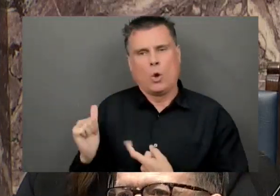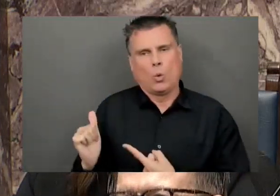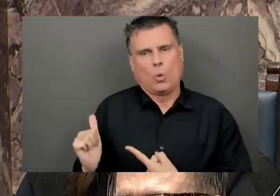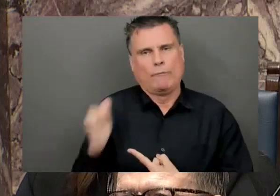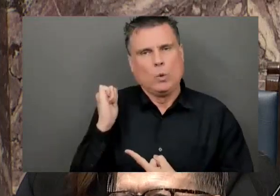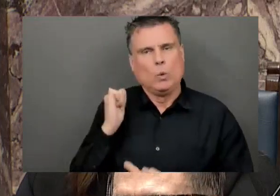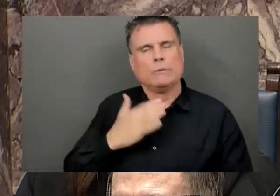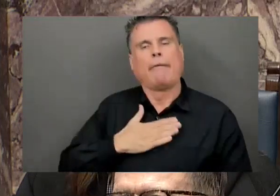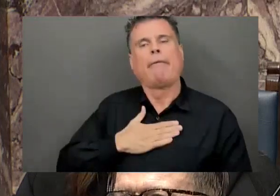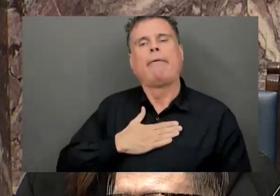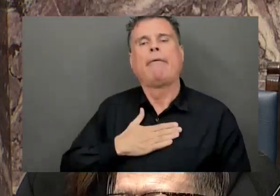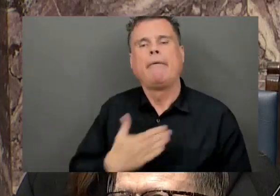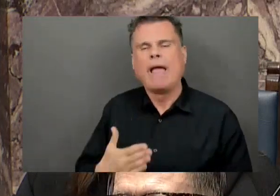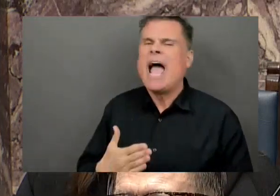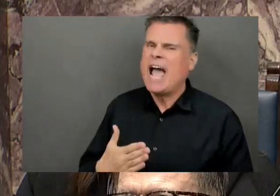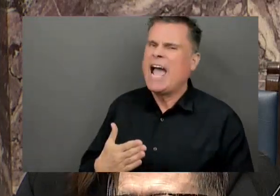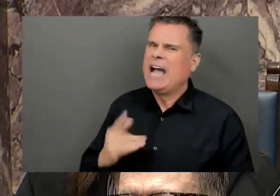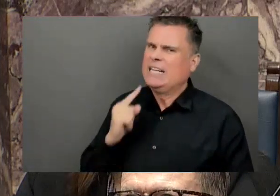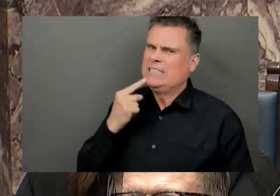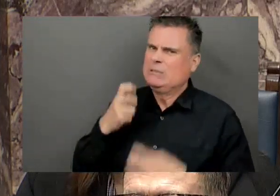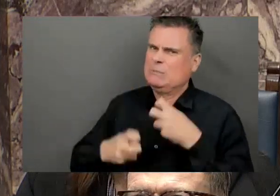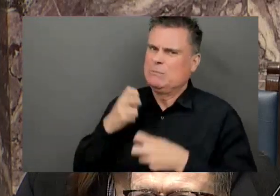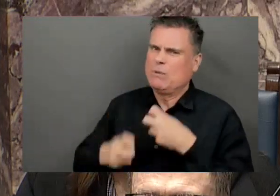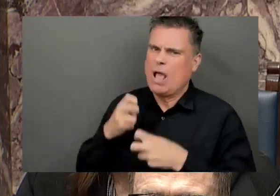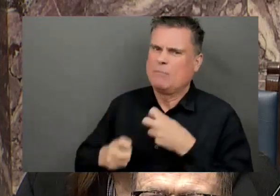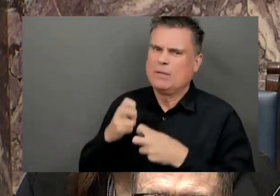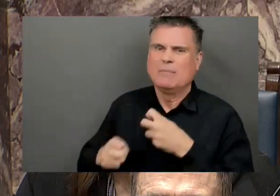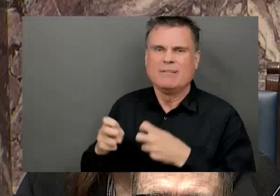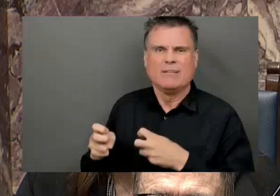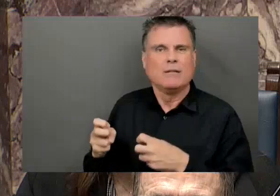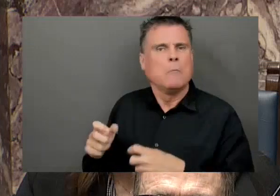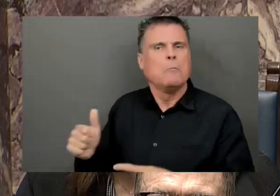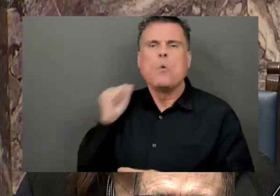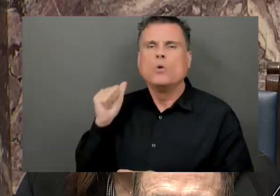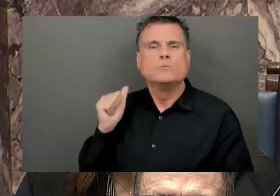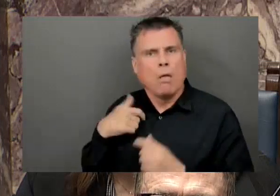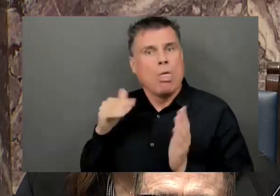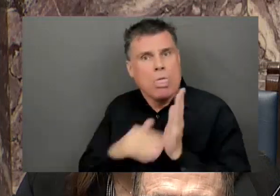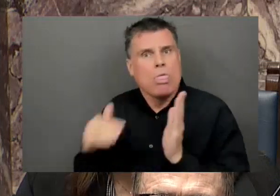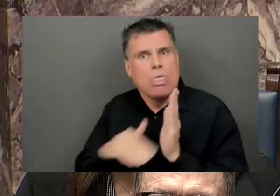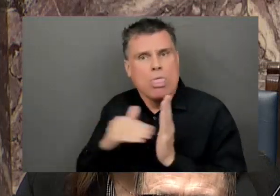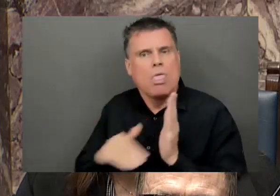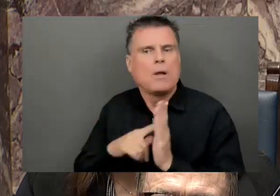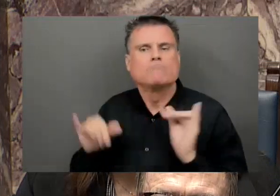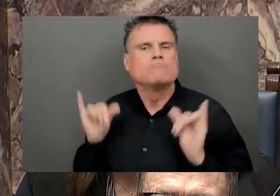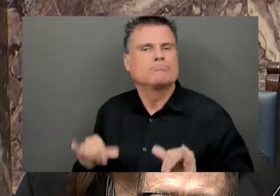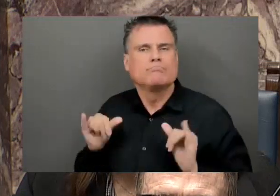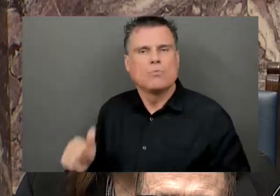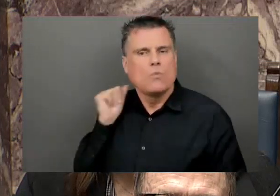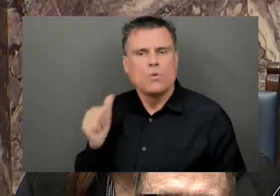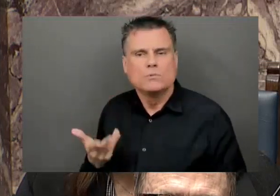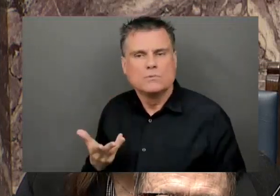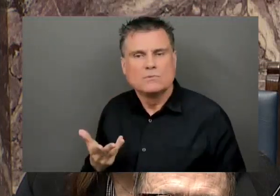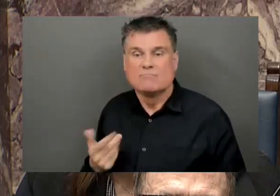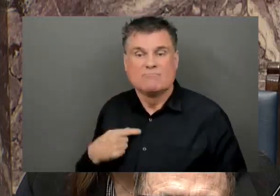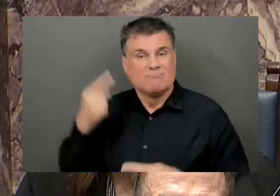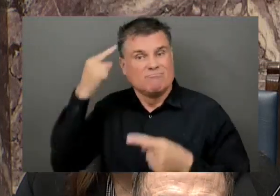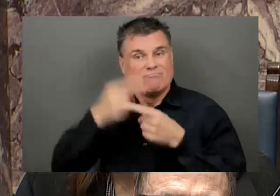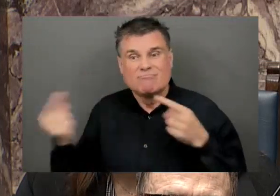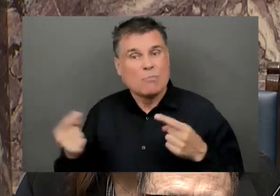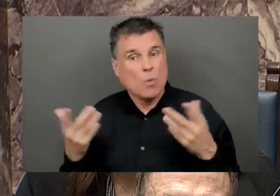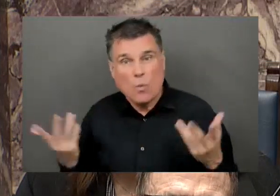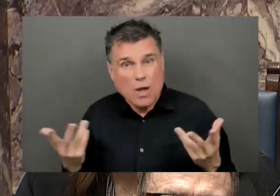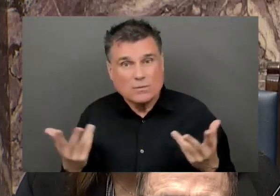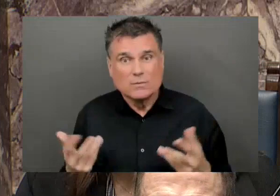after day. And here's what we're most opposed to. Nurses feeling like they can't stand up and tell the truth about